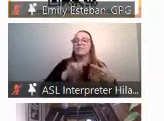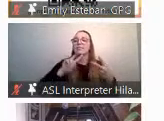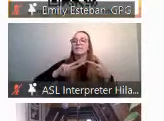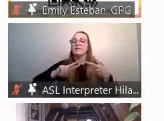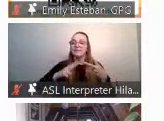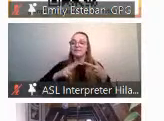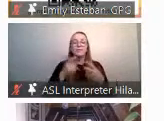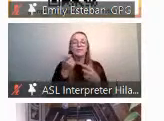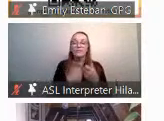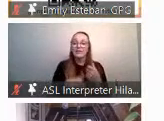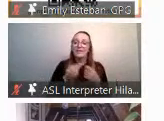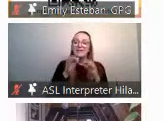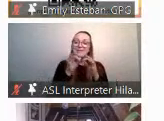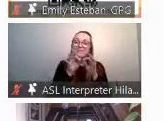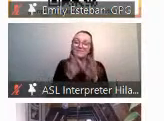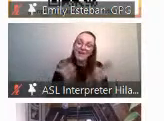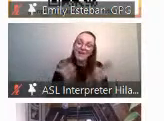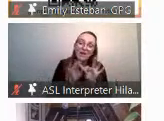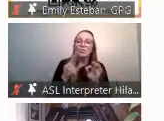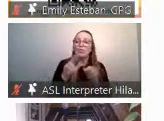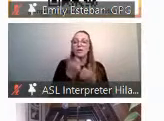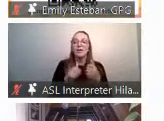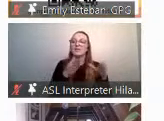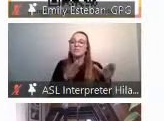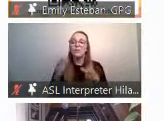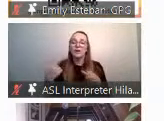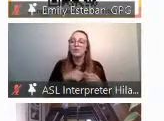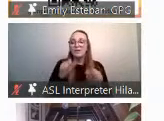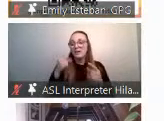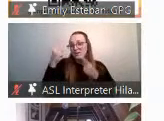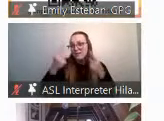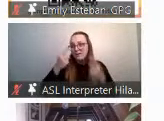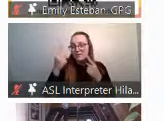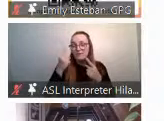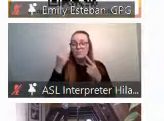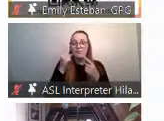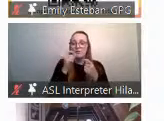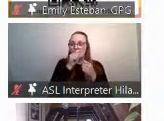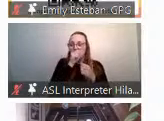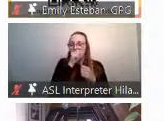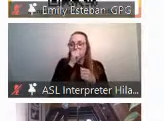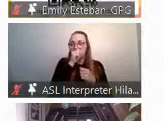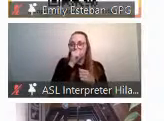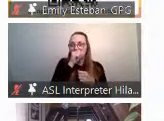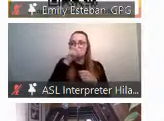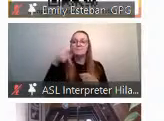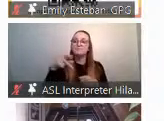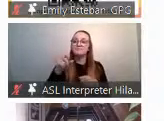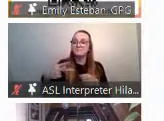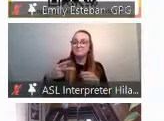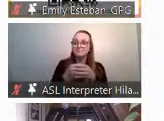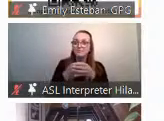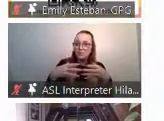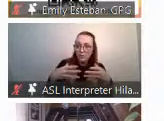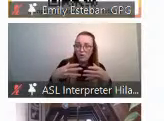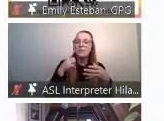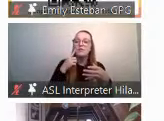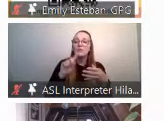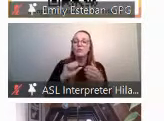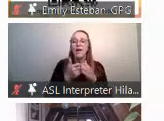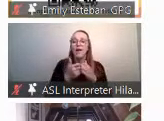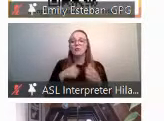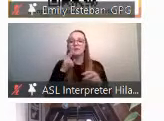way of thinking about kind of population growth as a way of looking at this data